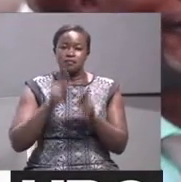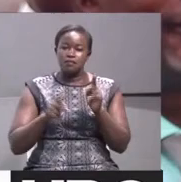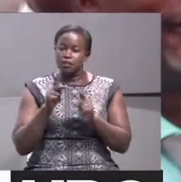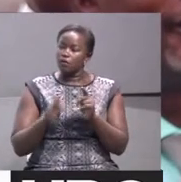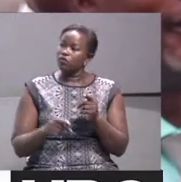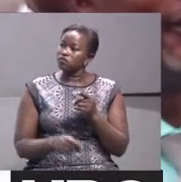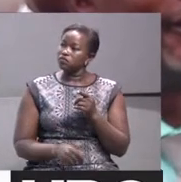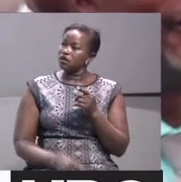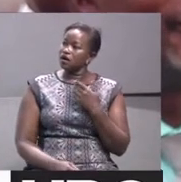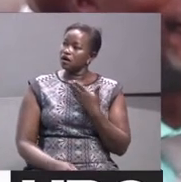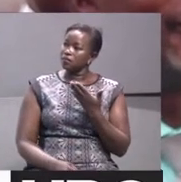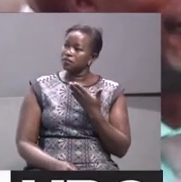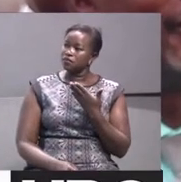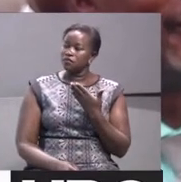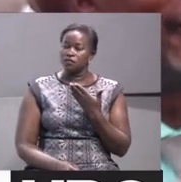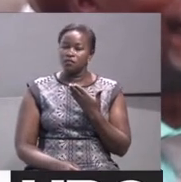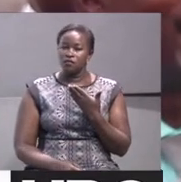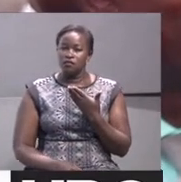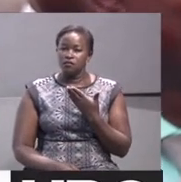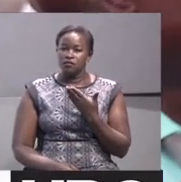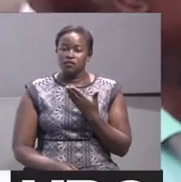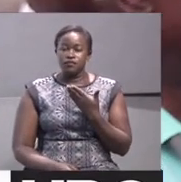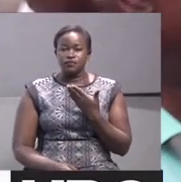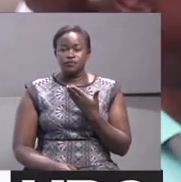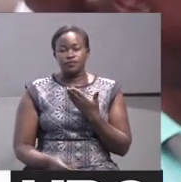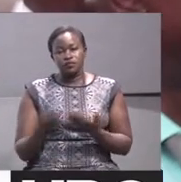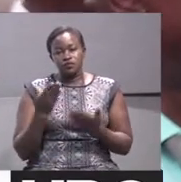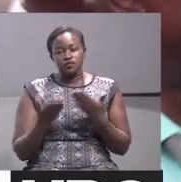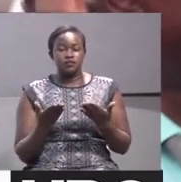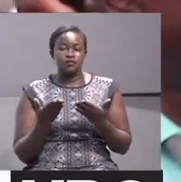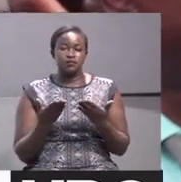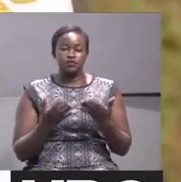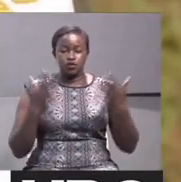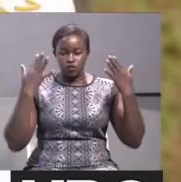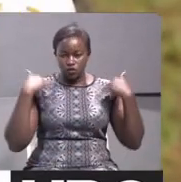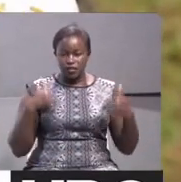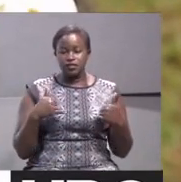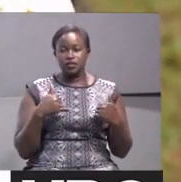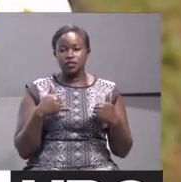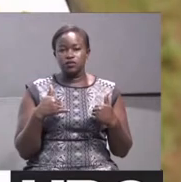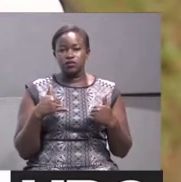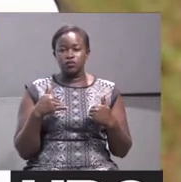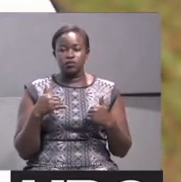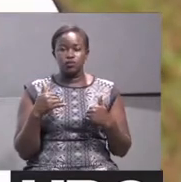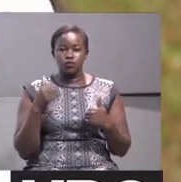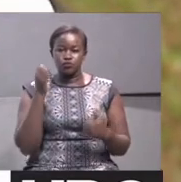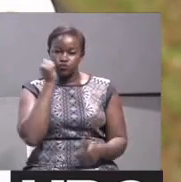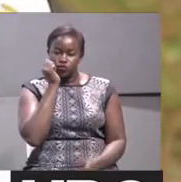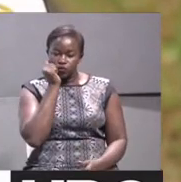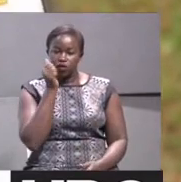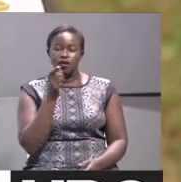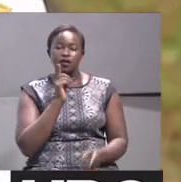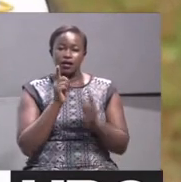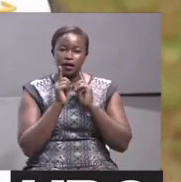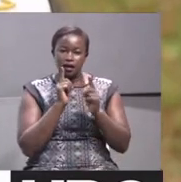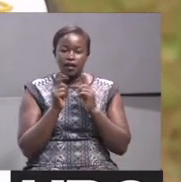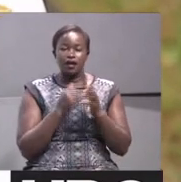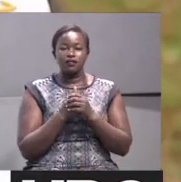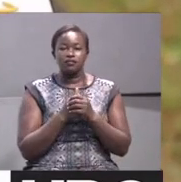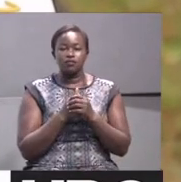seen students dressed in orange overalls. We have something called DIY, do it